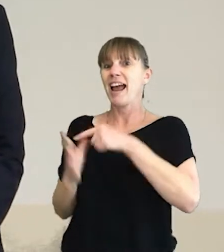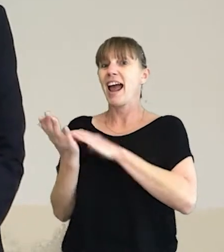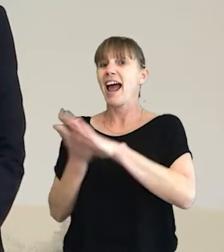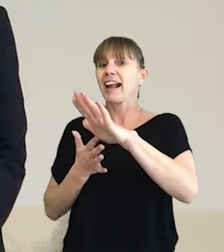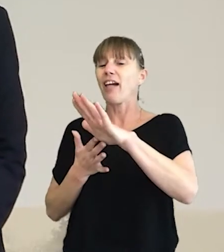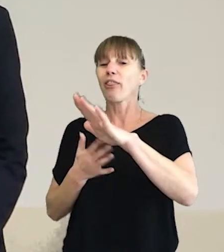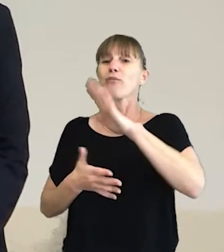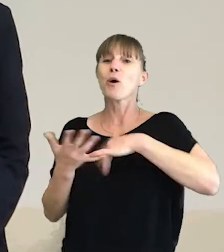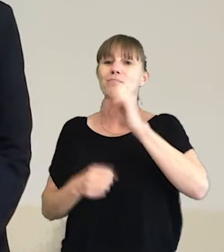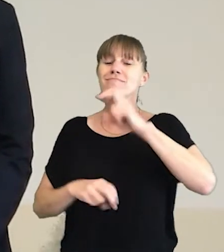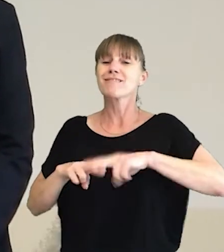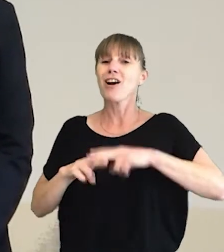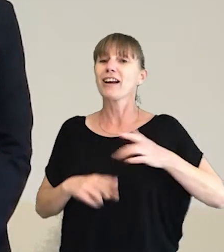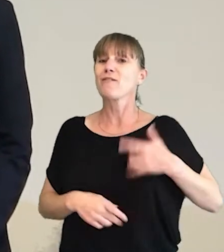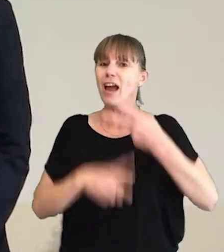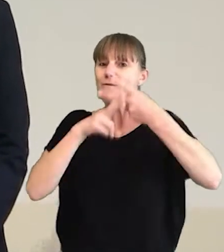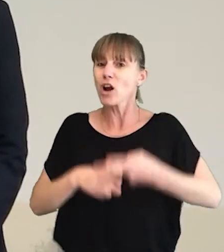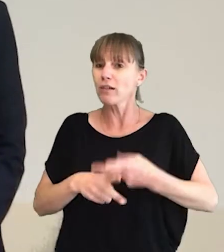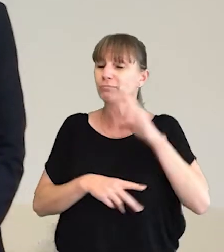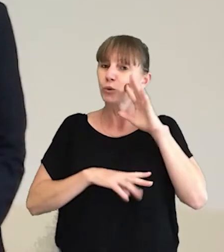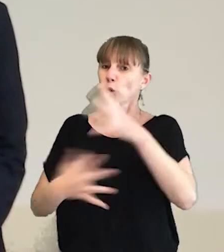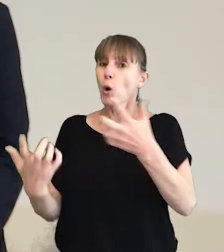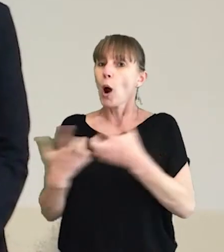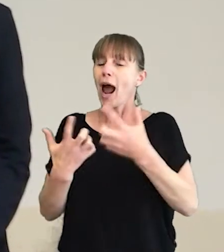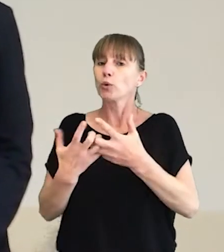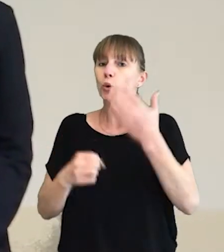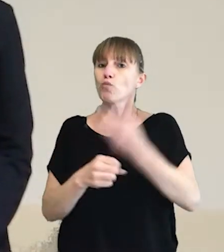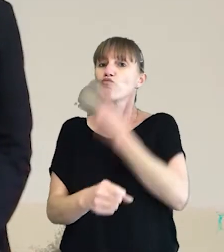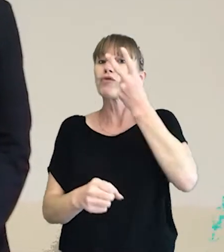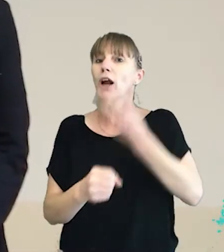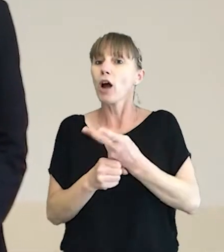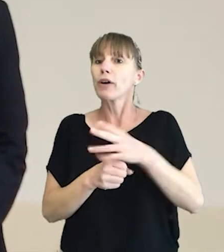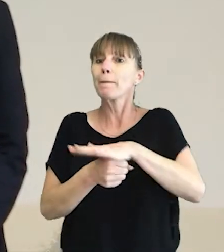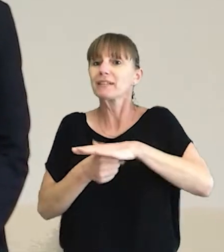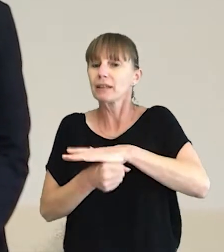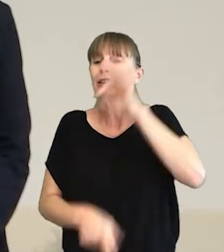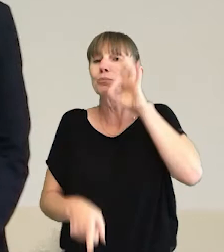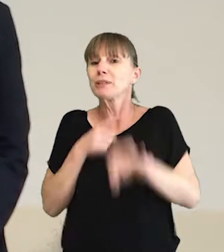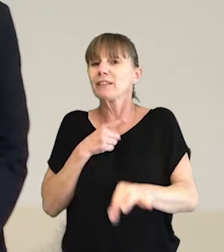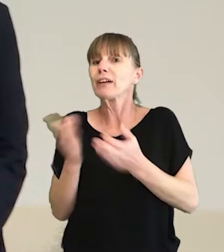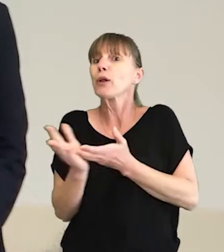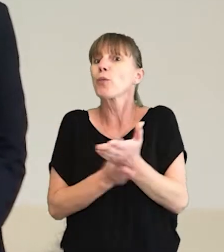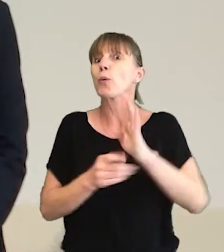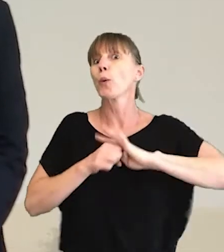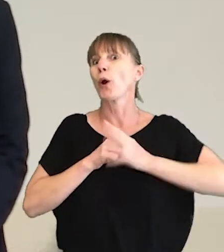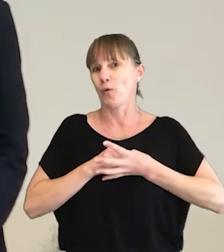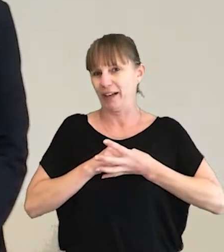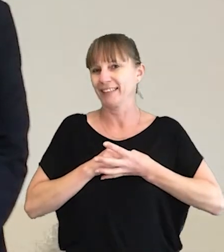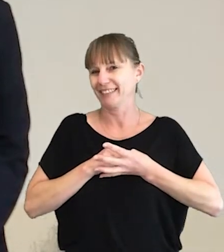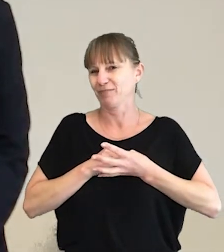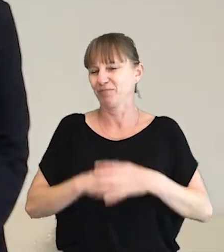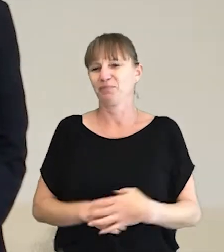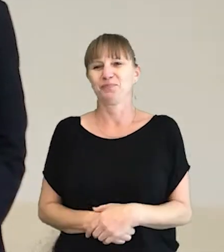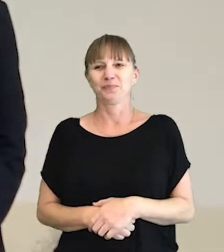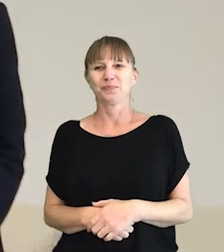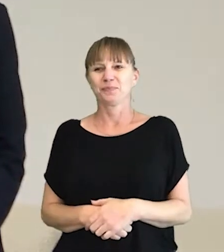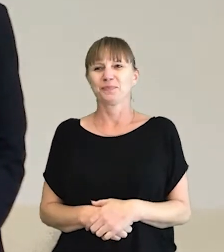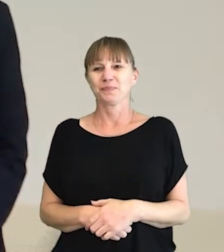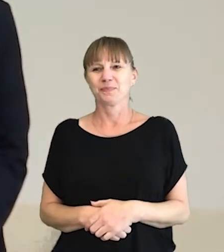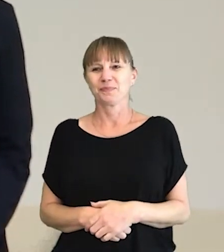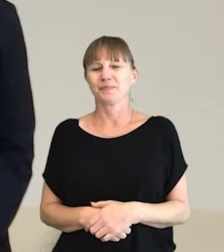This is Kath from Cardiff Lifeguards, and she's going to show you how to do a recovery position, specifically during COVID.